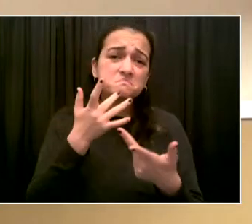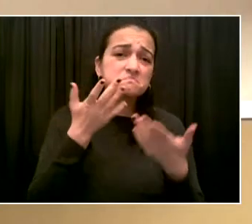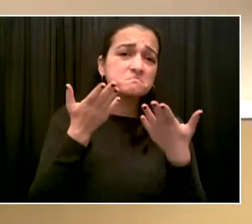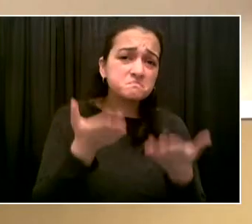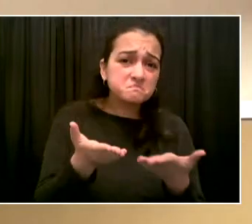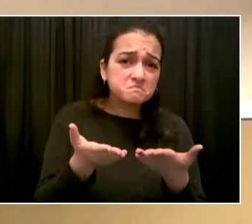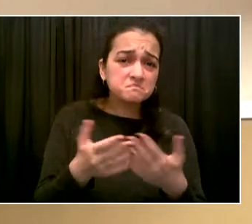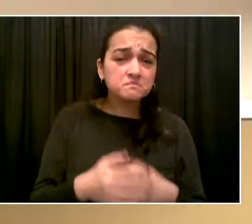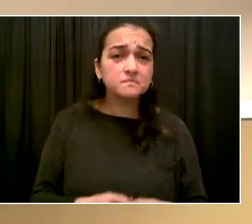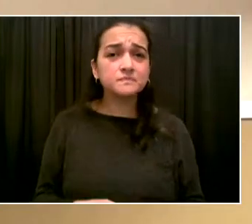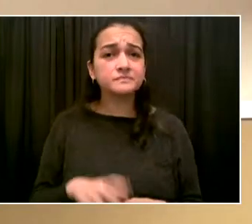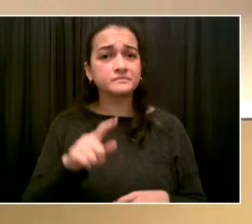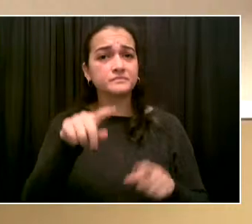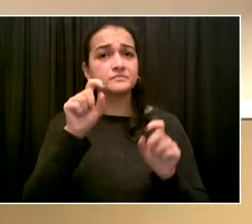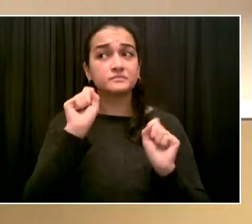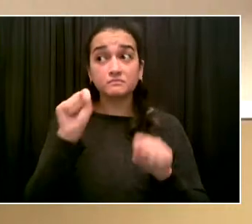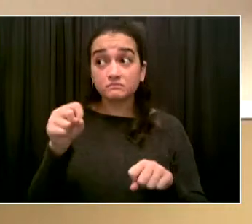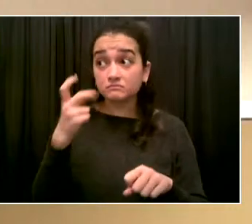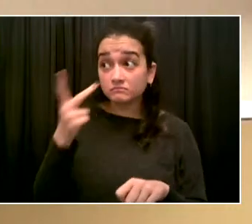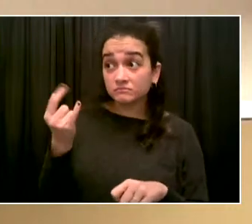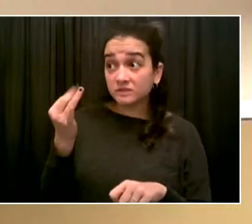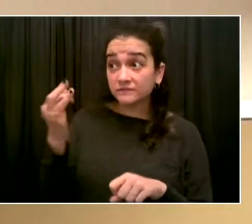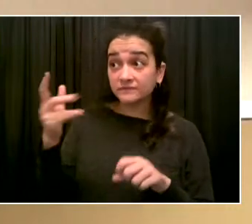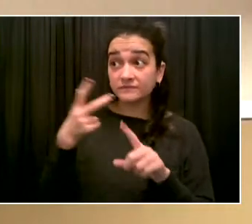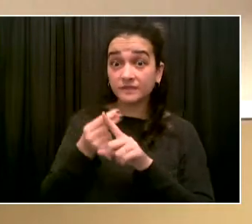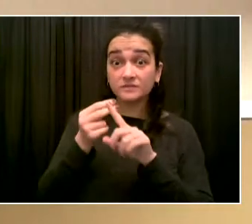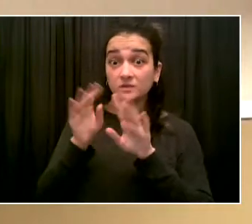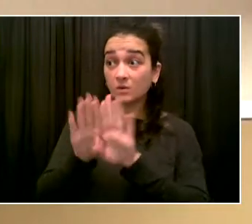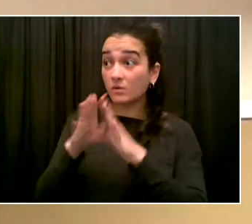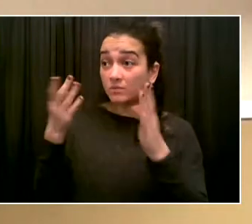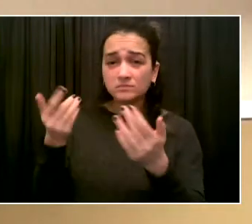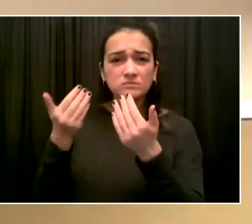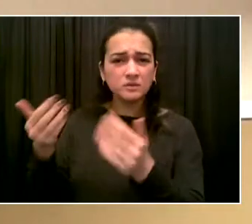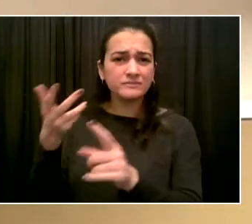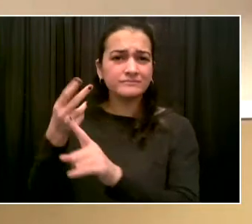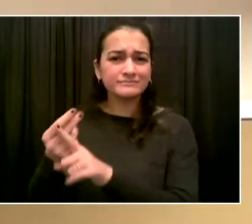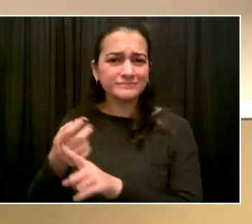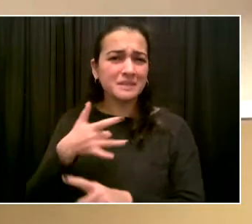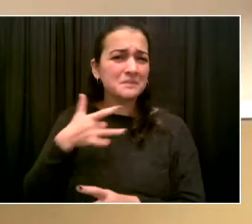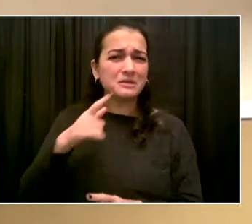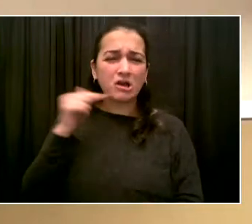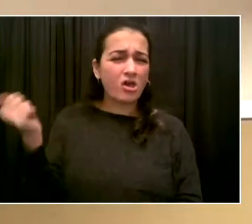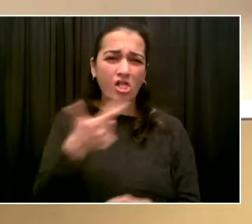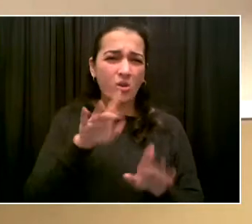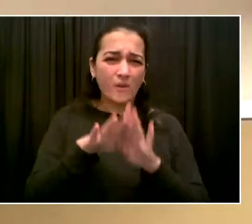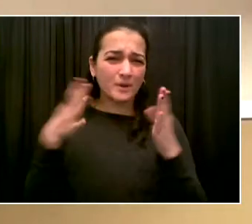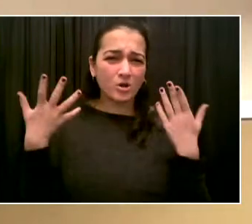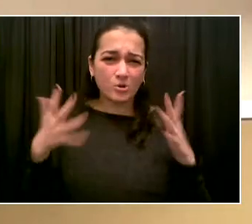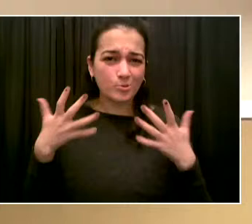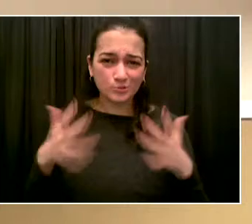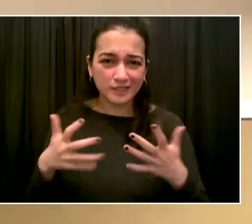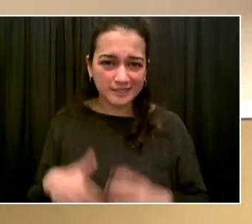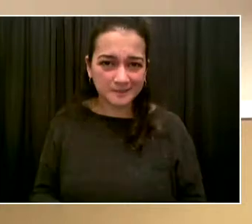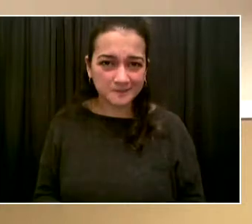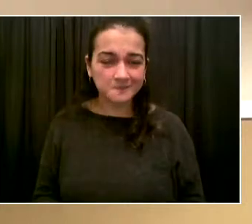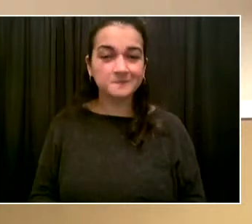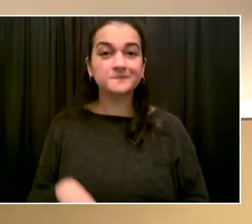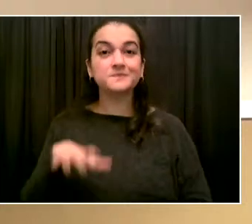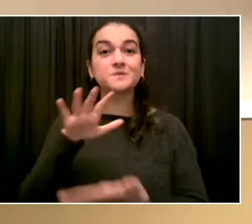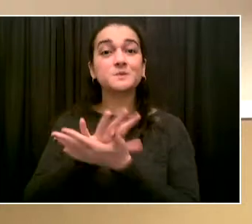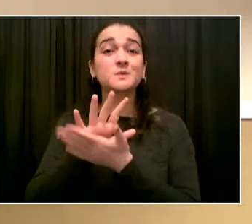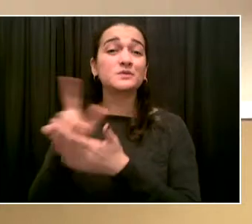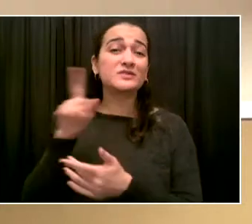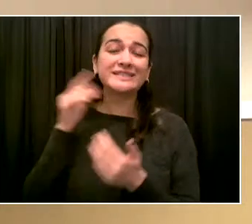those access points. So we're in this both for the swift access over the next few days, but also over the